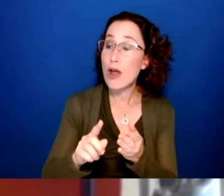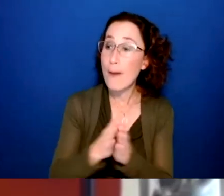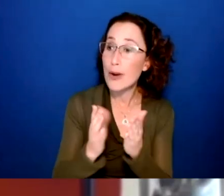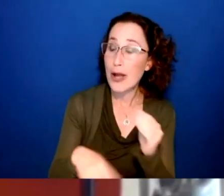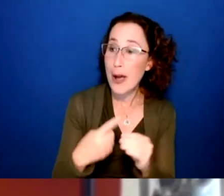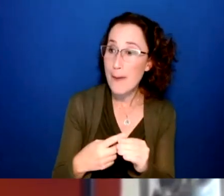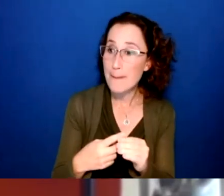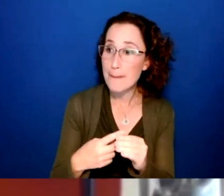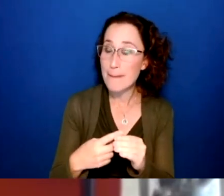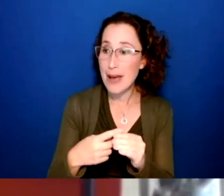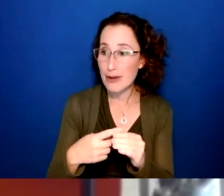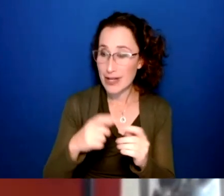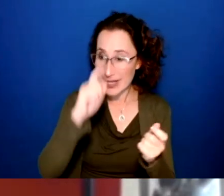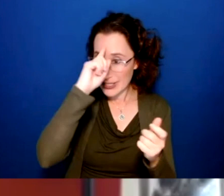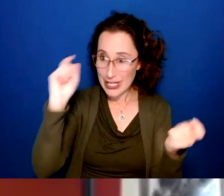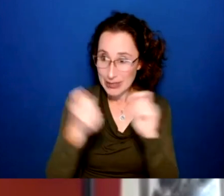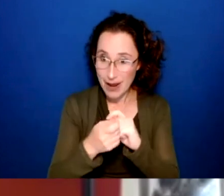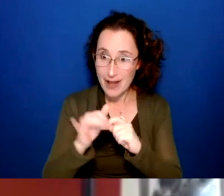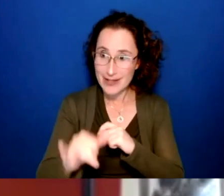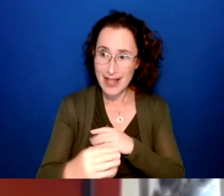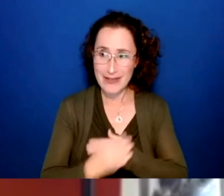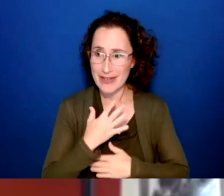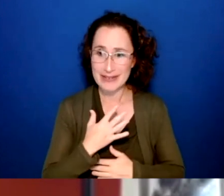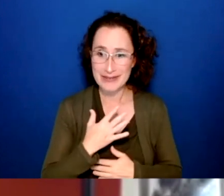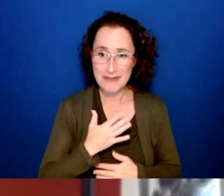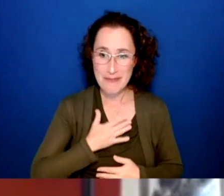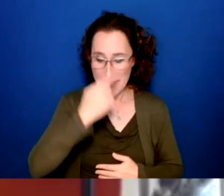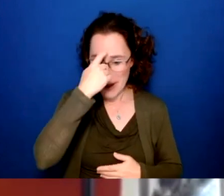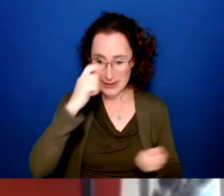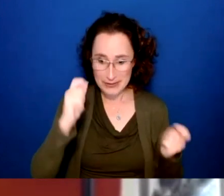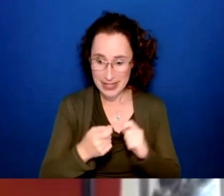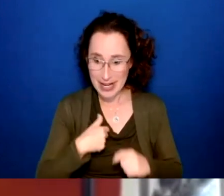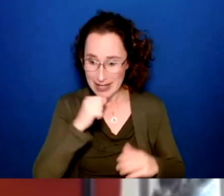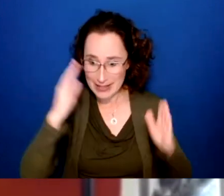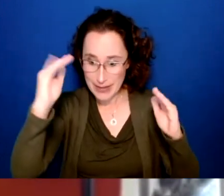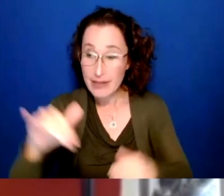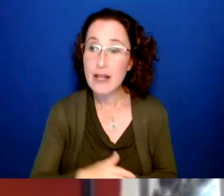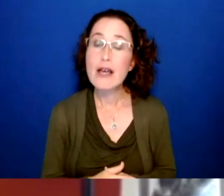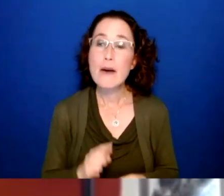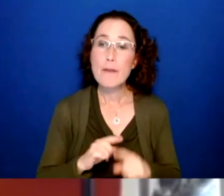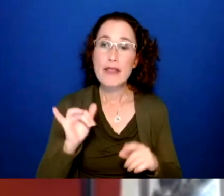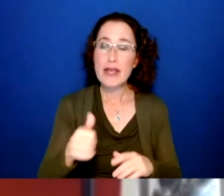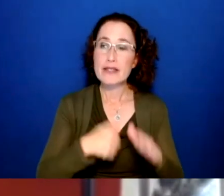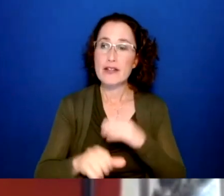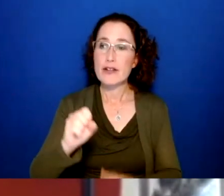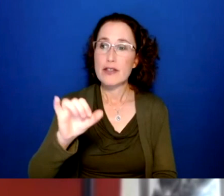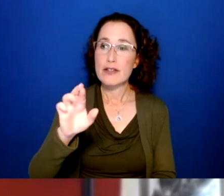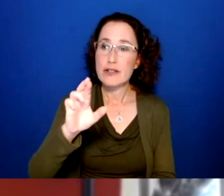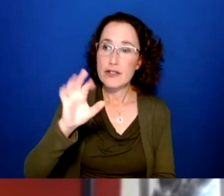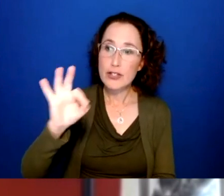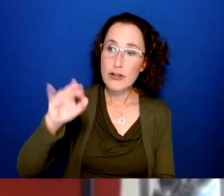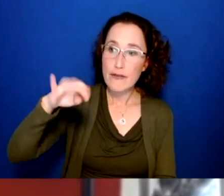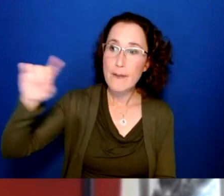mind about how minds change, but that's what happened. And part of that's in that SURFPAD story and that story of the dress. Because as they